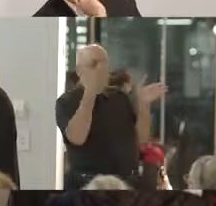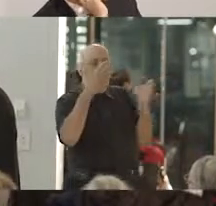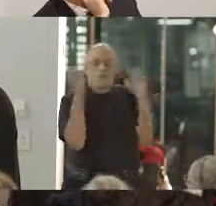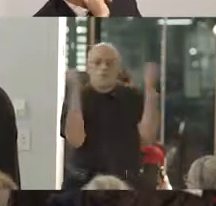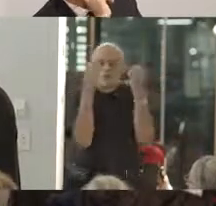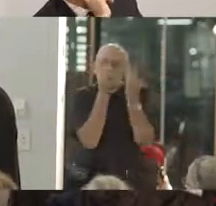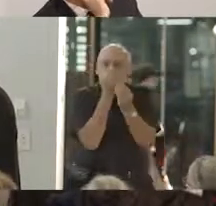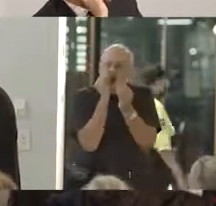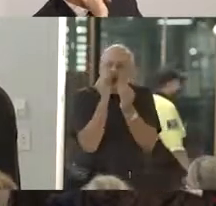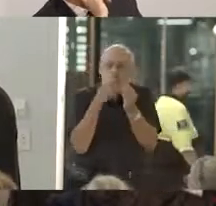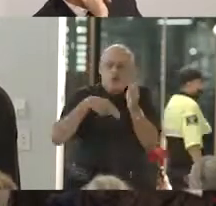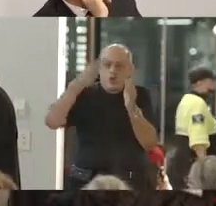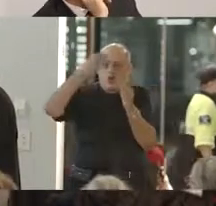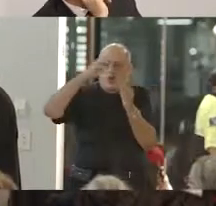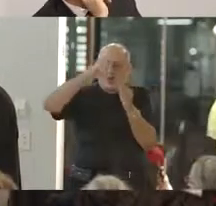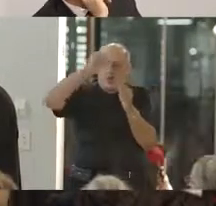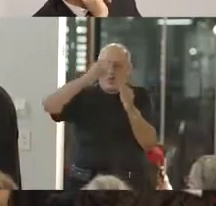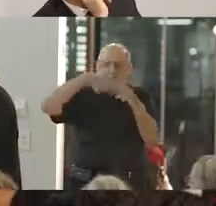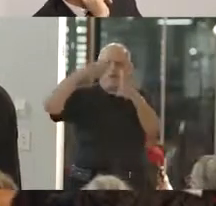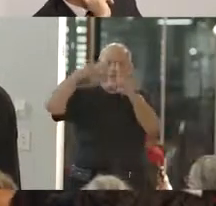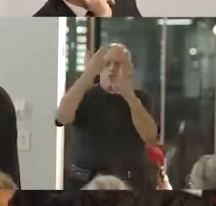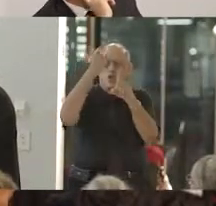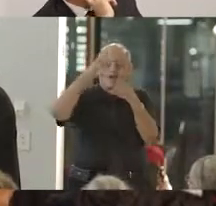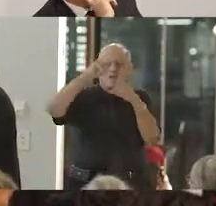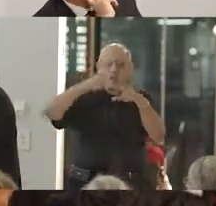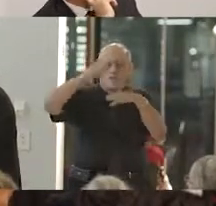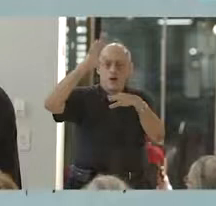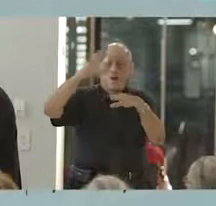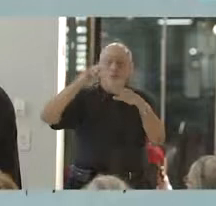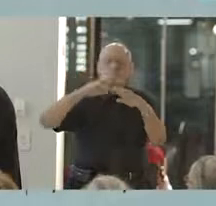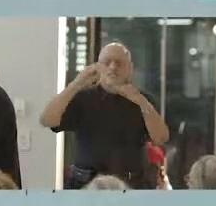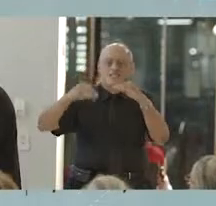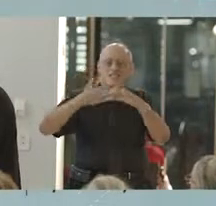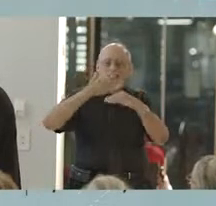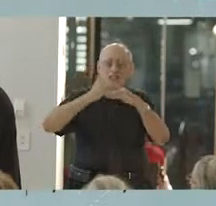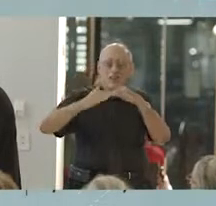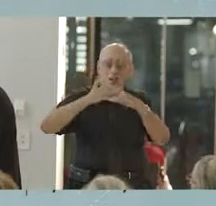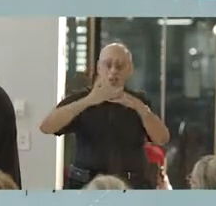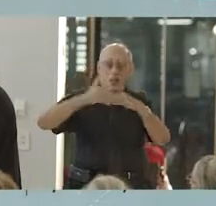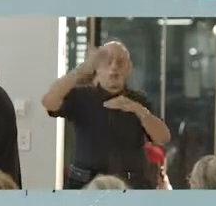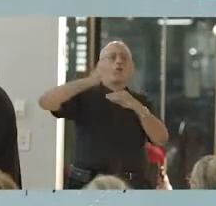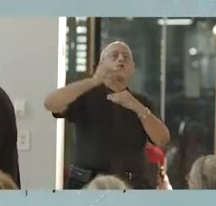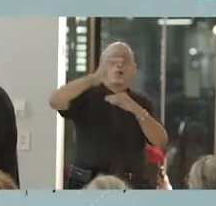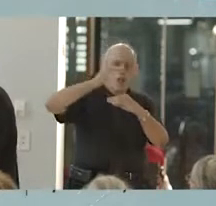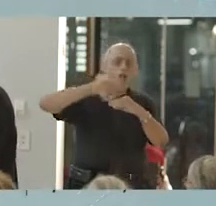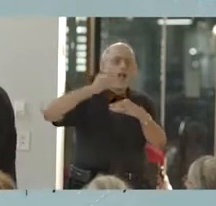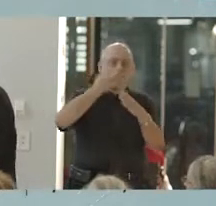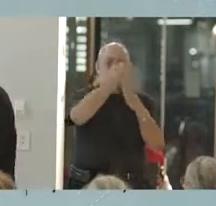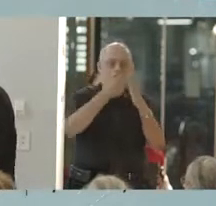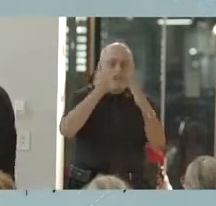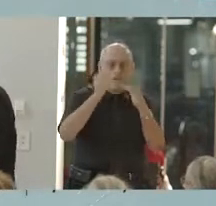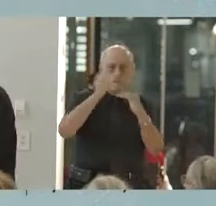Garden today, that upper plaza, it's at plus 13 feet above sea level. The design elevation that we have to reach